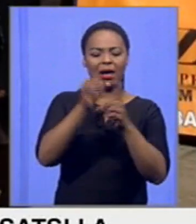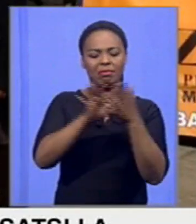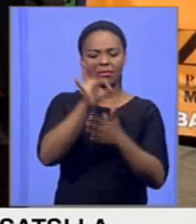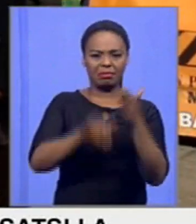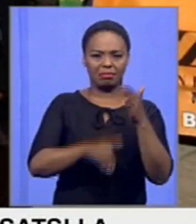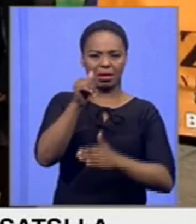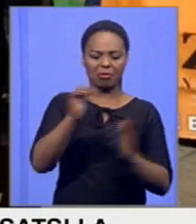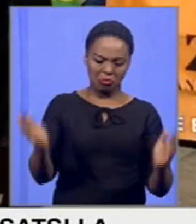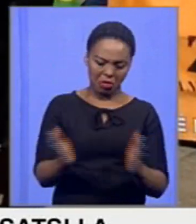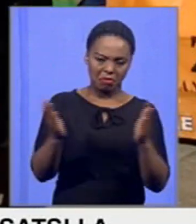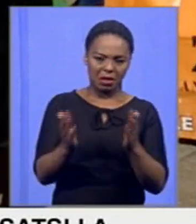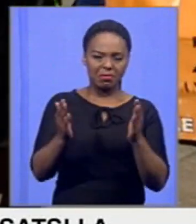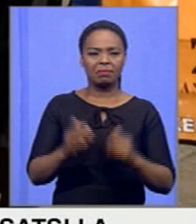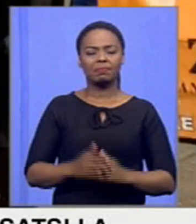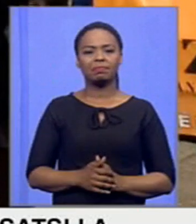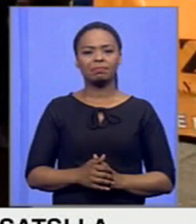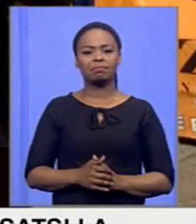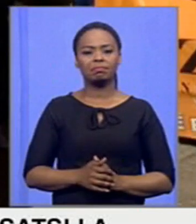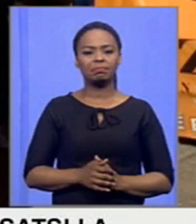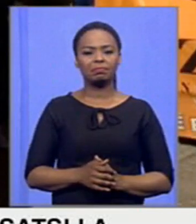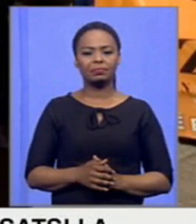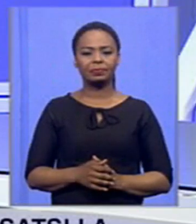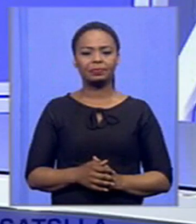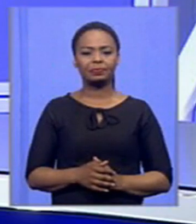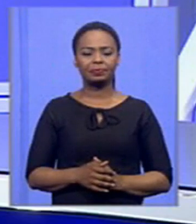molemong wa diphetoho.